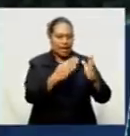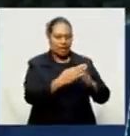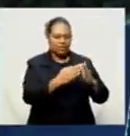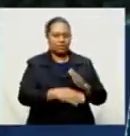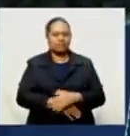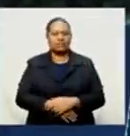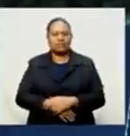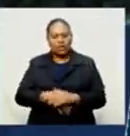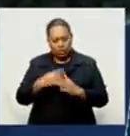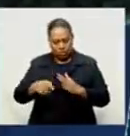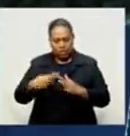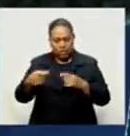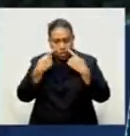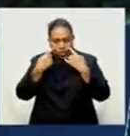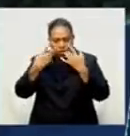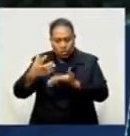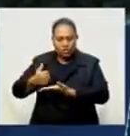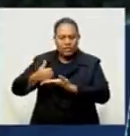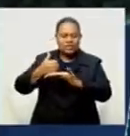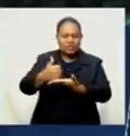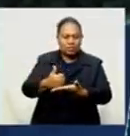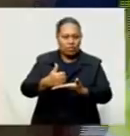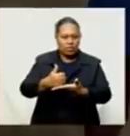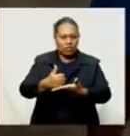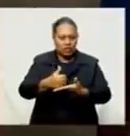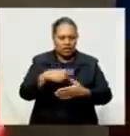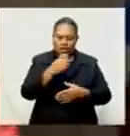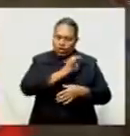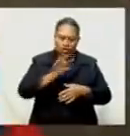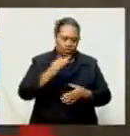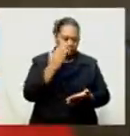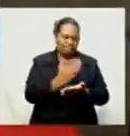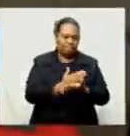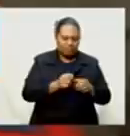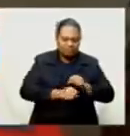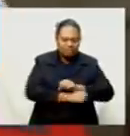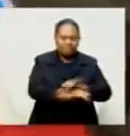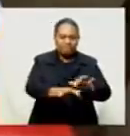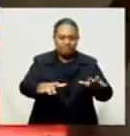We will continue to show our support in our quest to contain the spread of COVID-19.